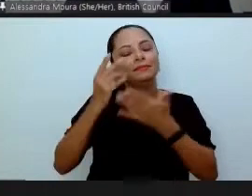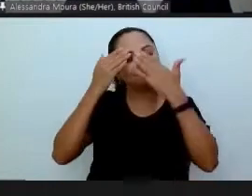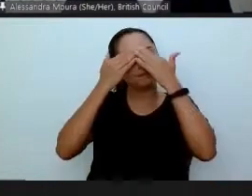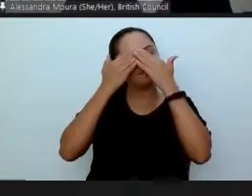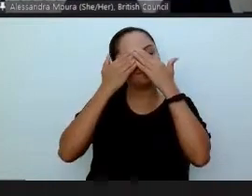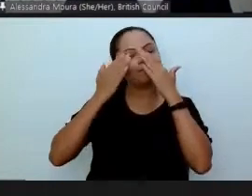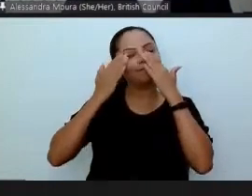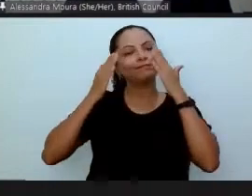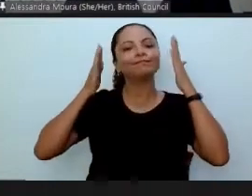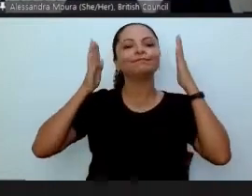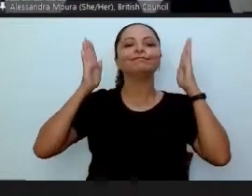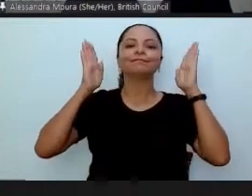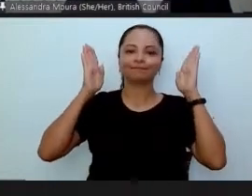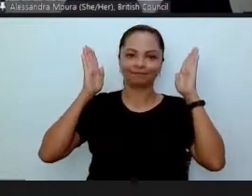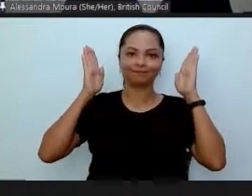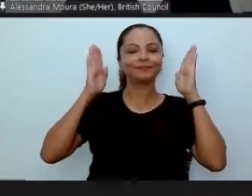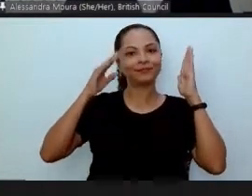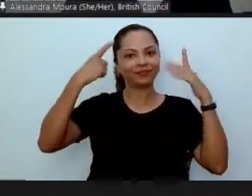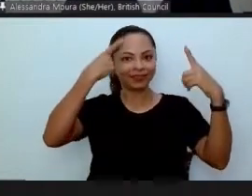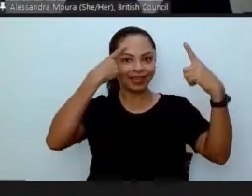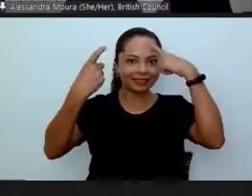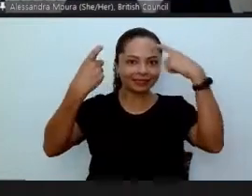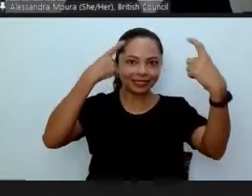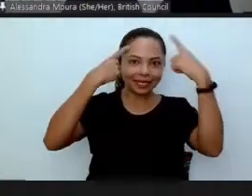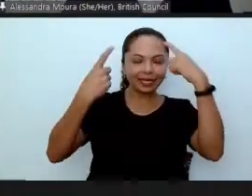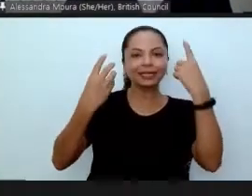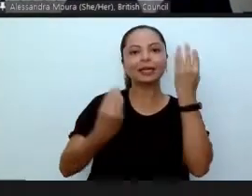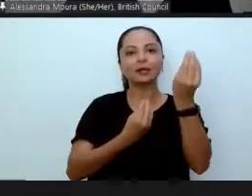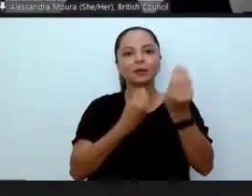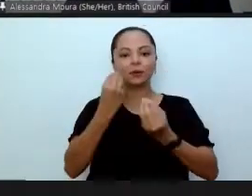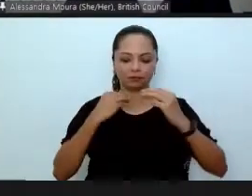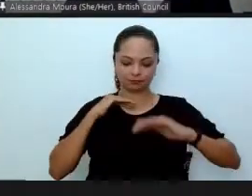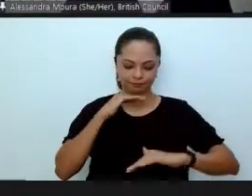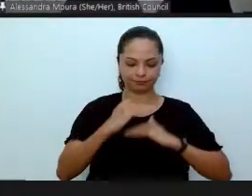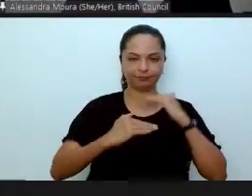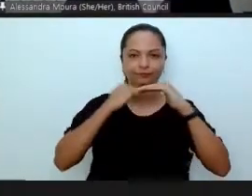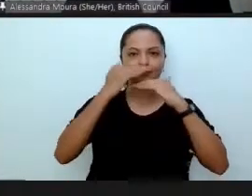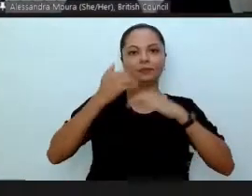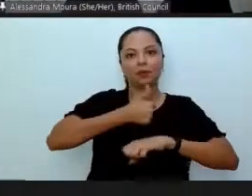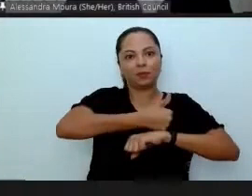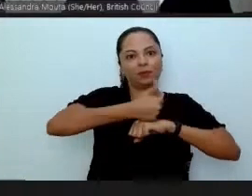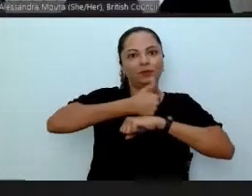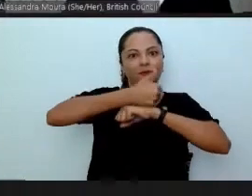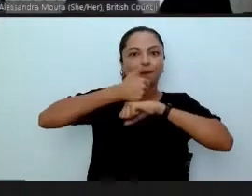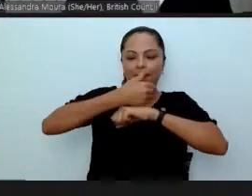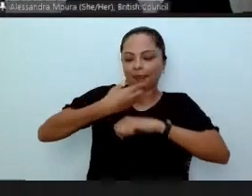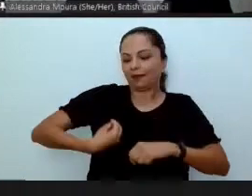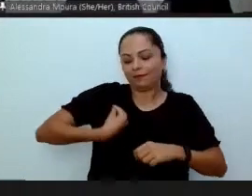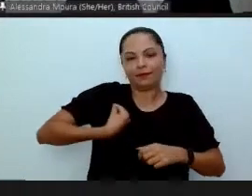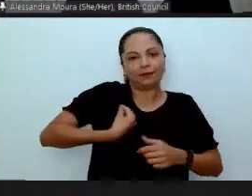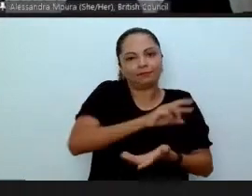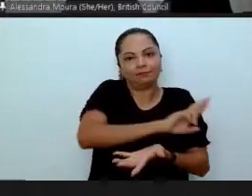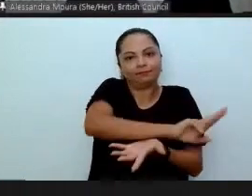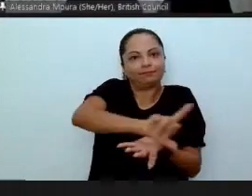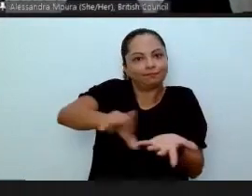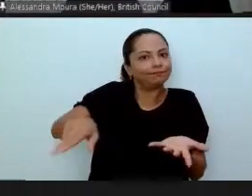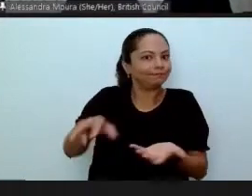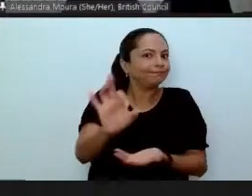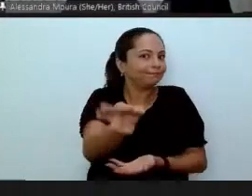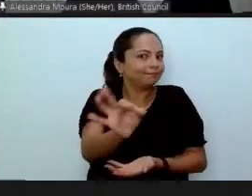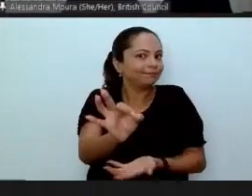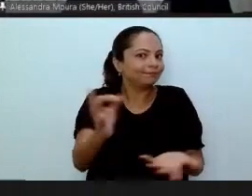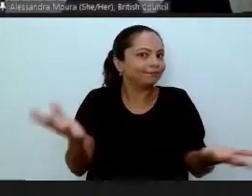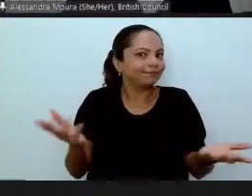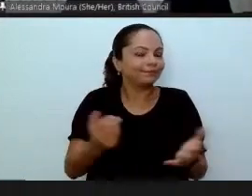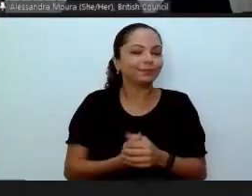kind of ideas to develop professionally from all aspects of life. So here's the next one. Professional development can